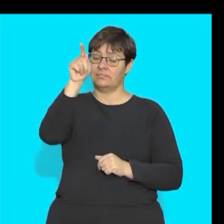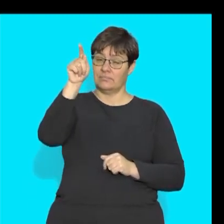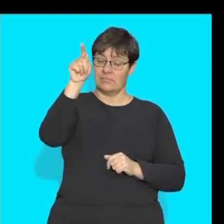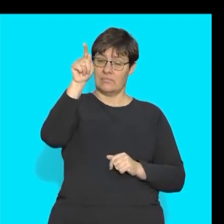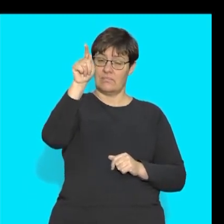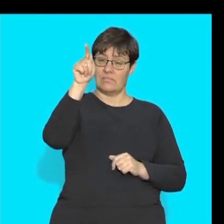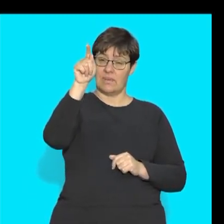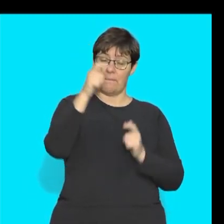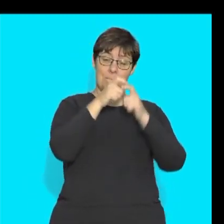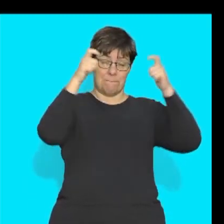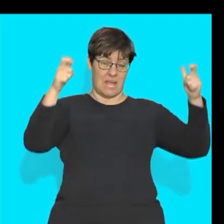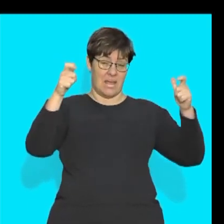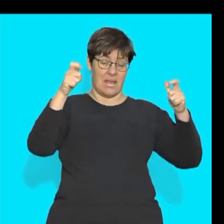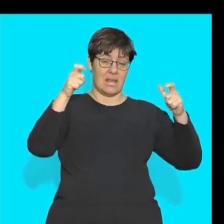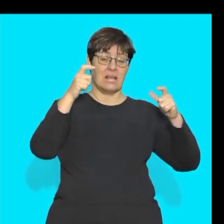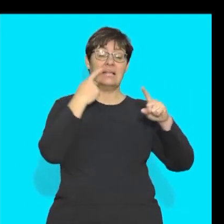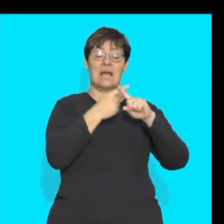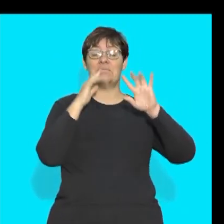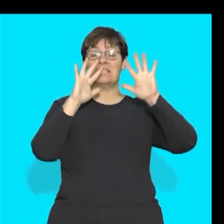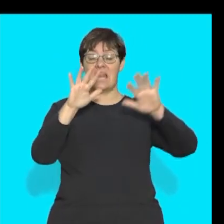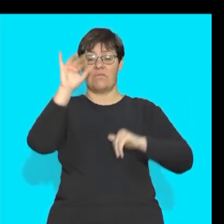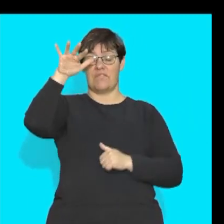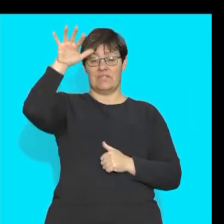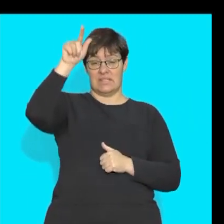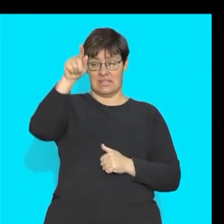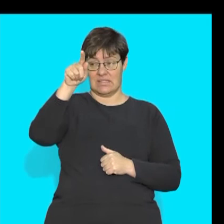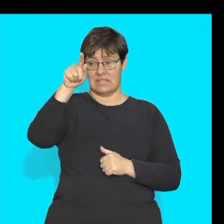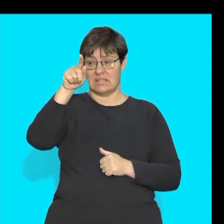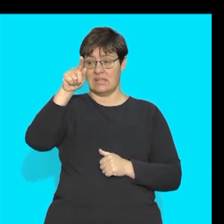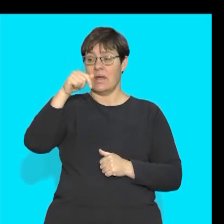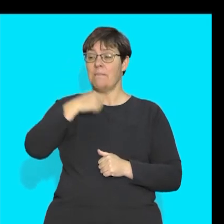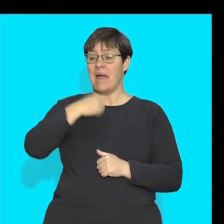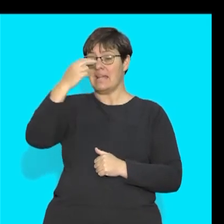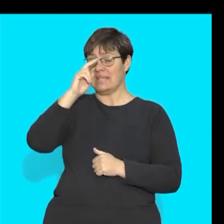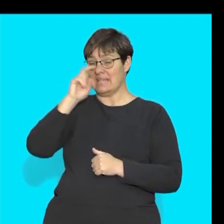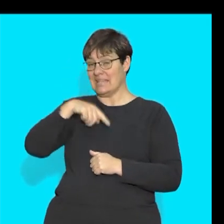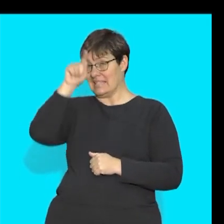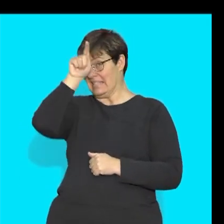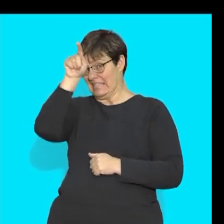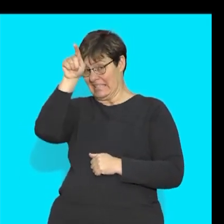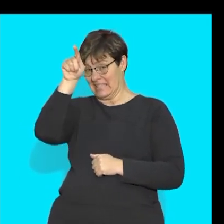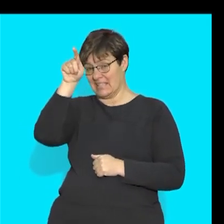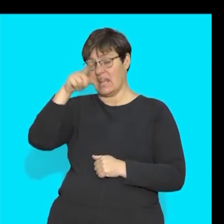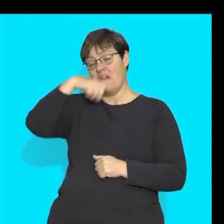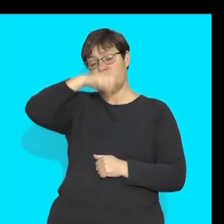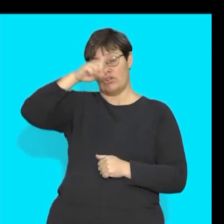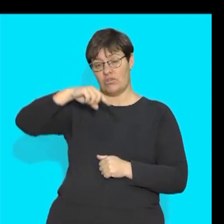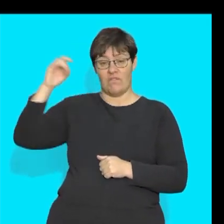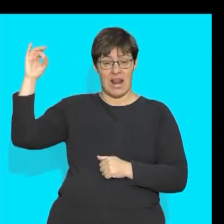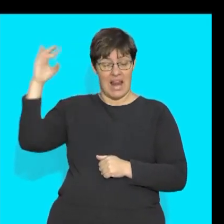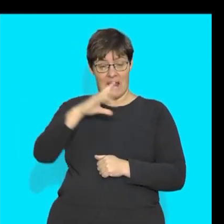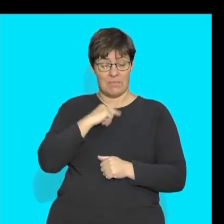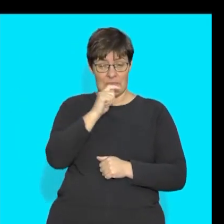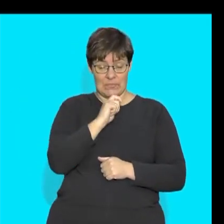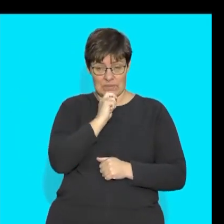was bigger. This was times 10 to the 15. I needed this value, the frequency of the light I'm using,